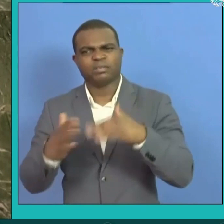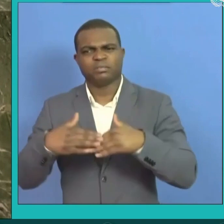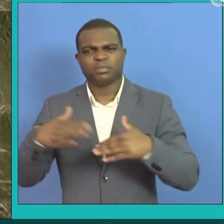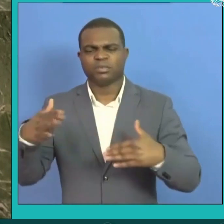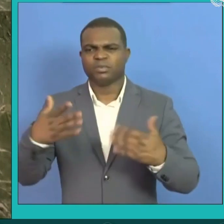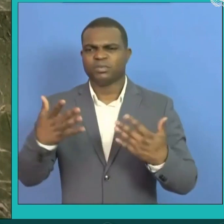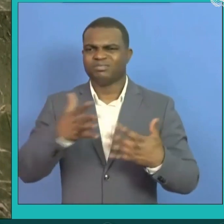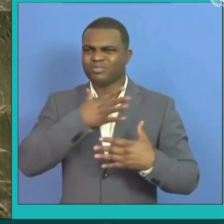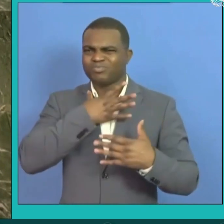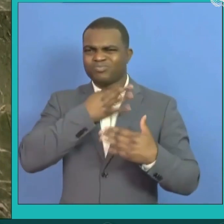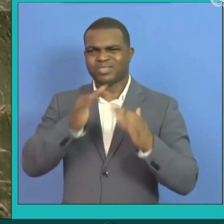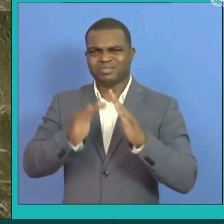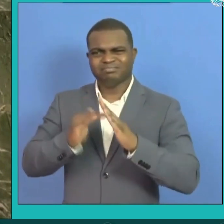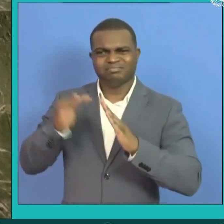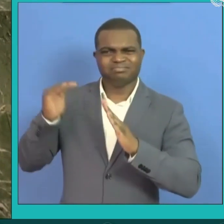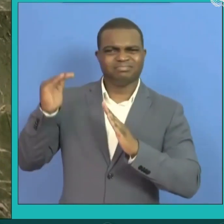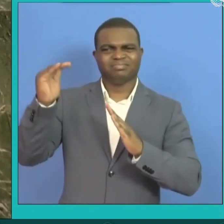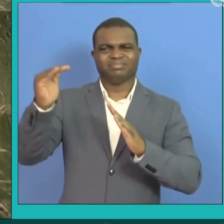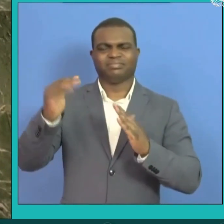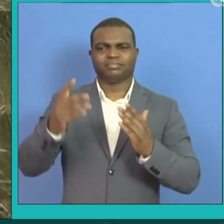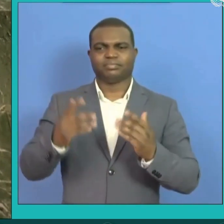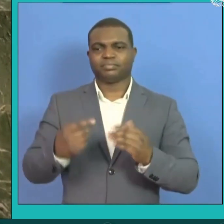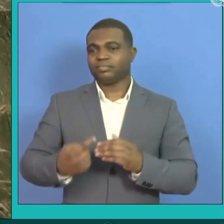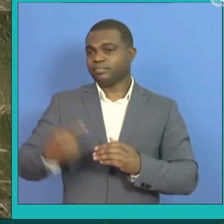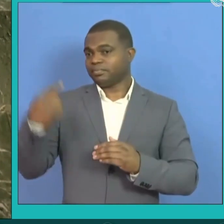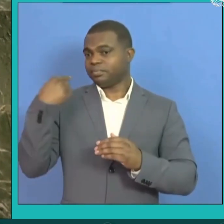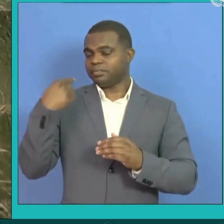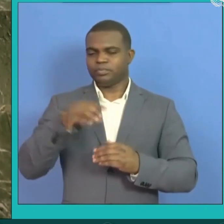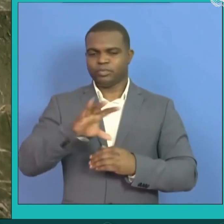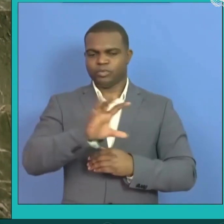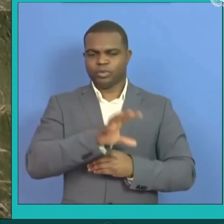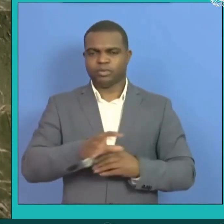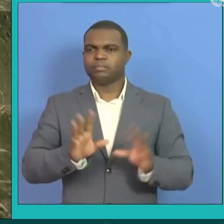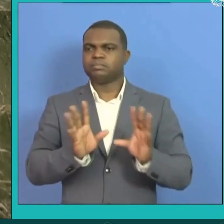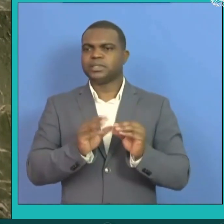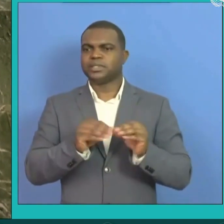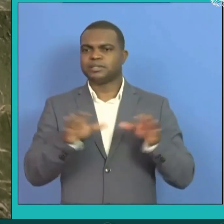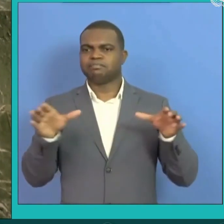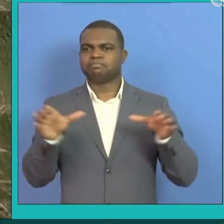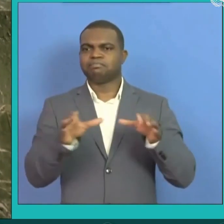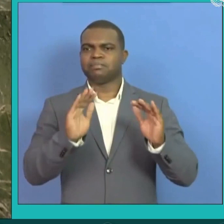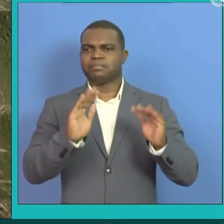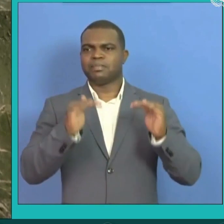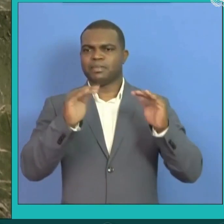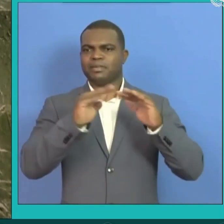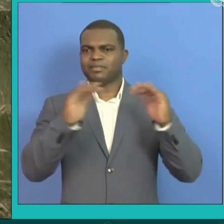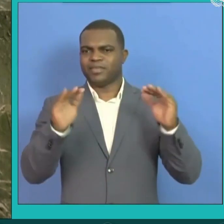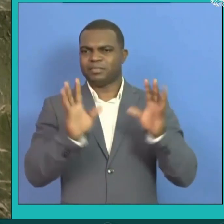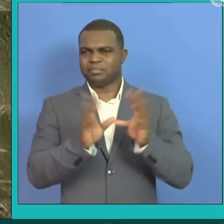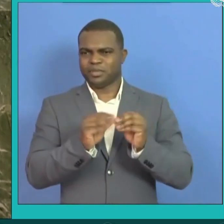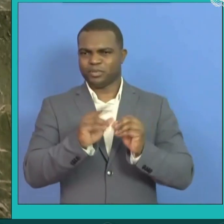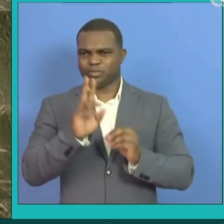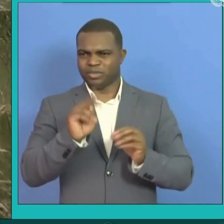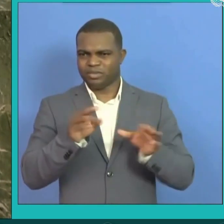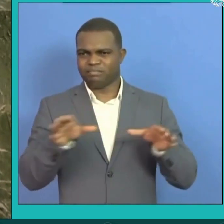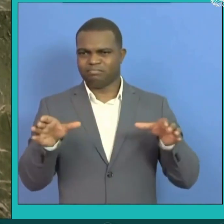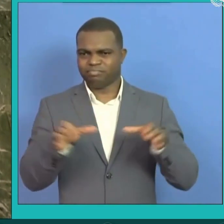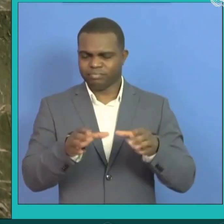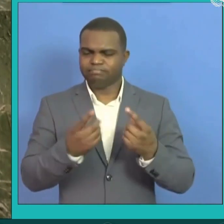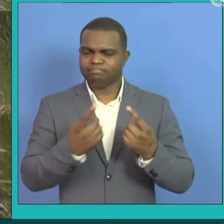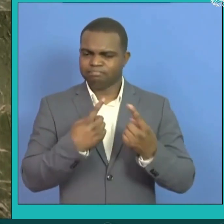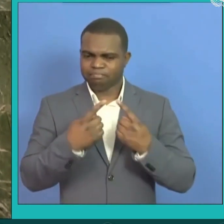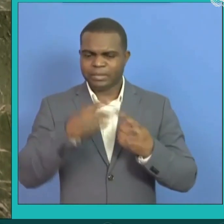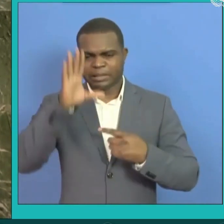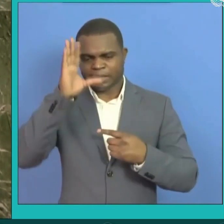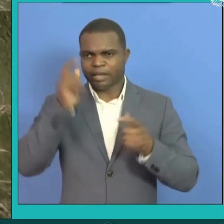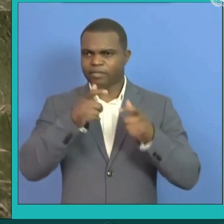Reduction with one clear message. There is considerable work yet to be done.